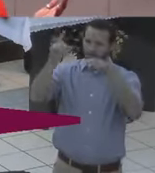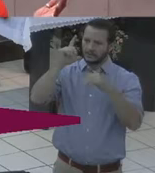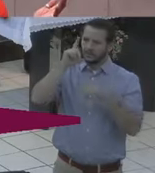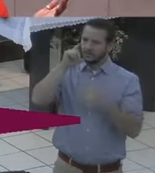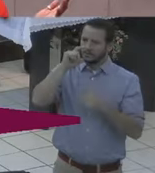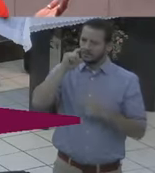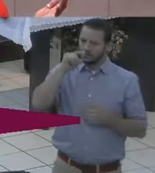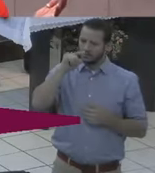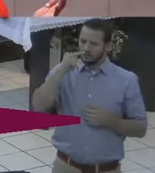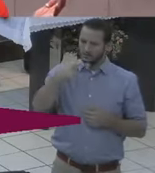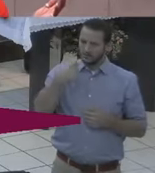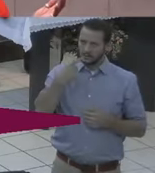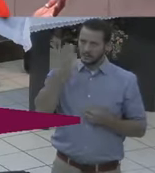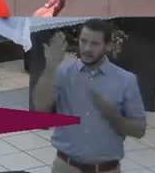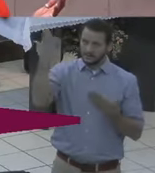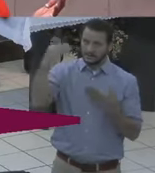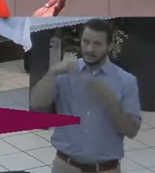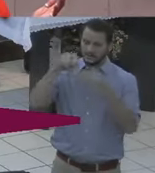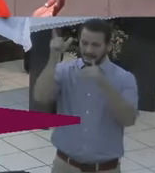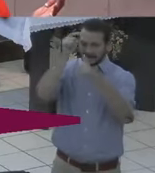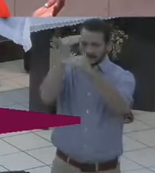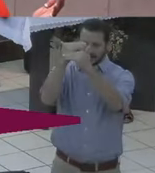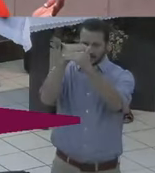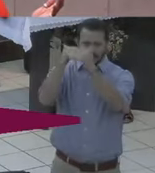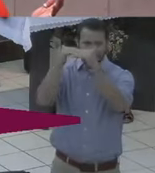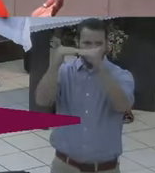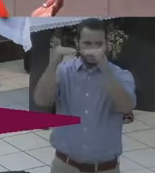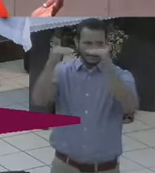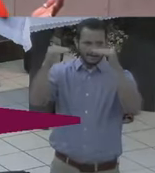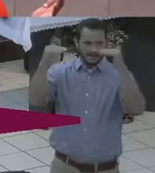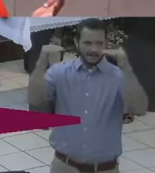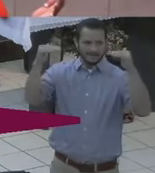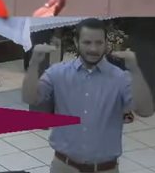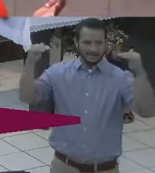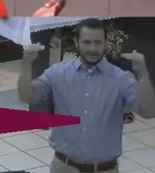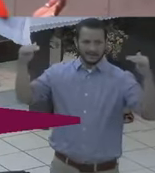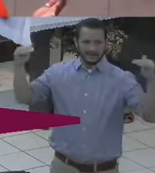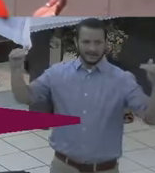Father, which art in